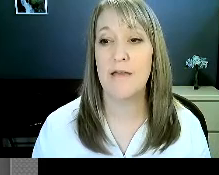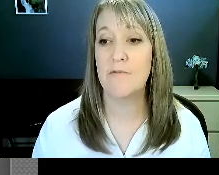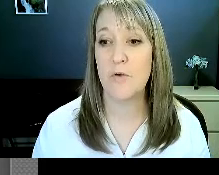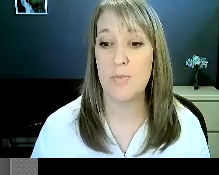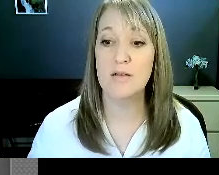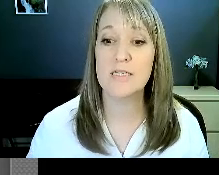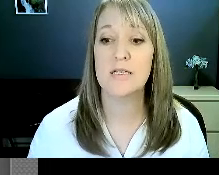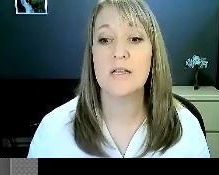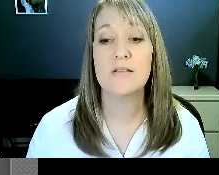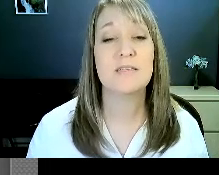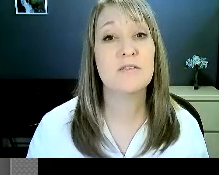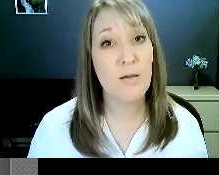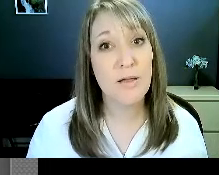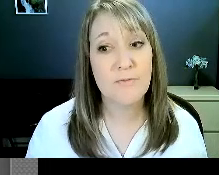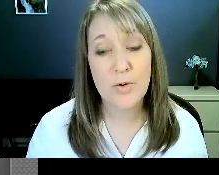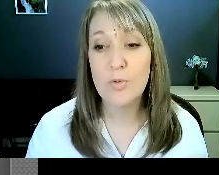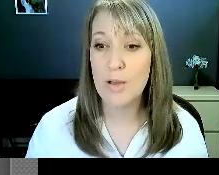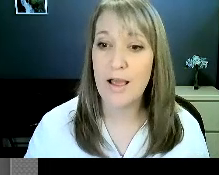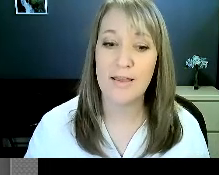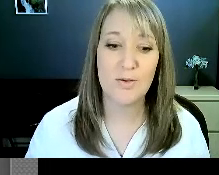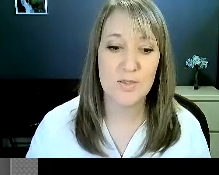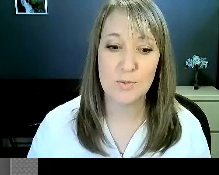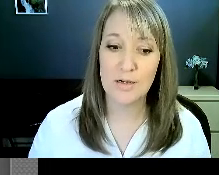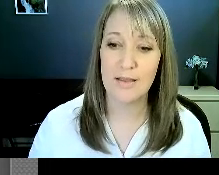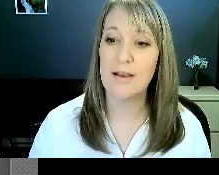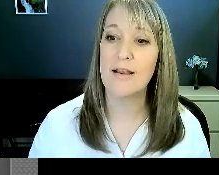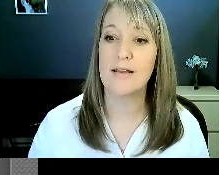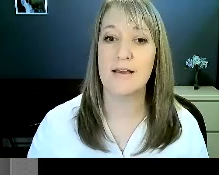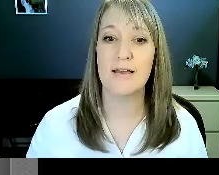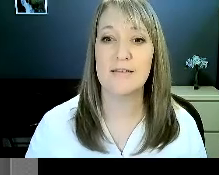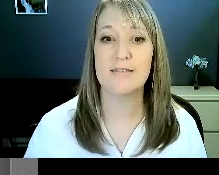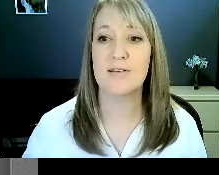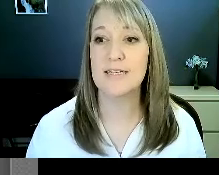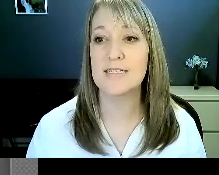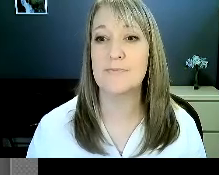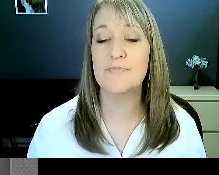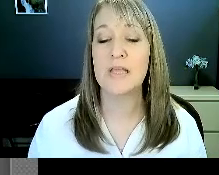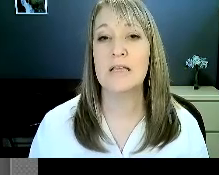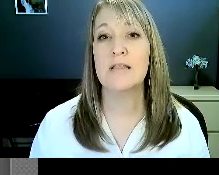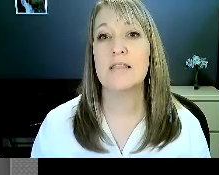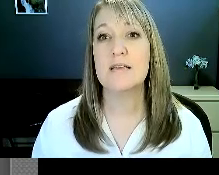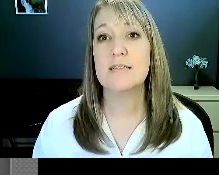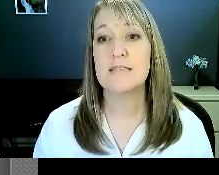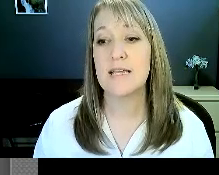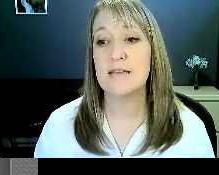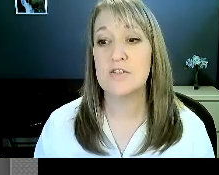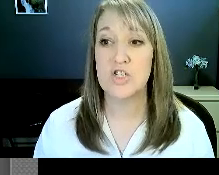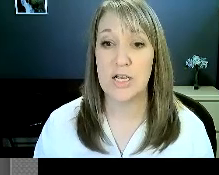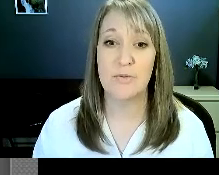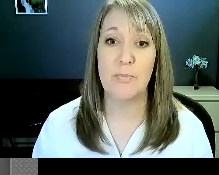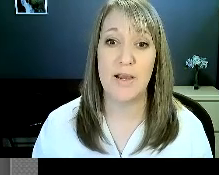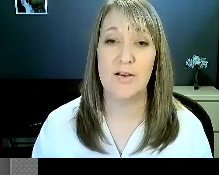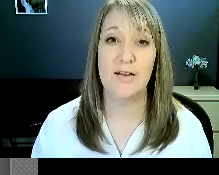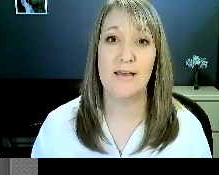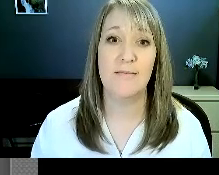Deaf at Fremont. This is not my photo, but I used to work there and I saw it. This is